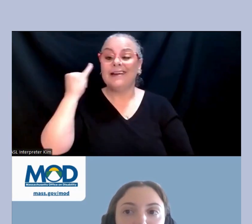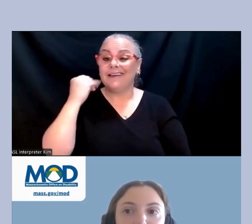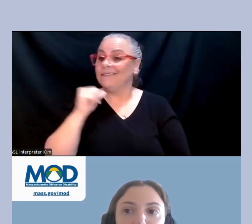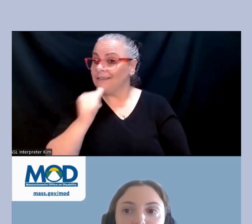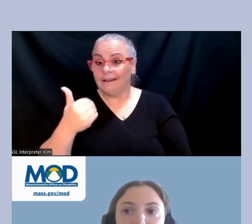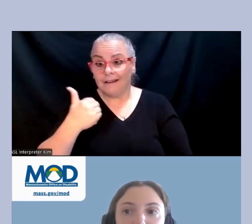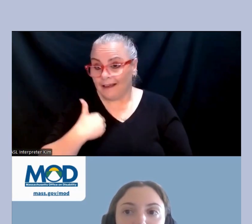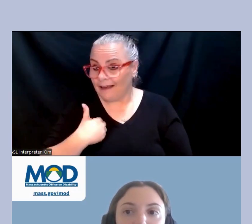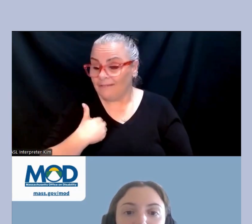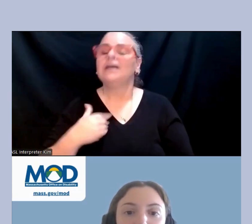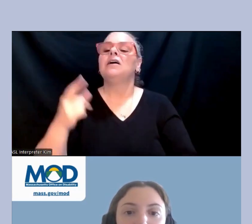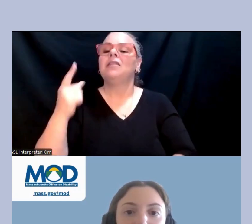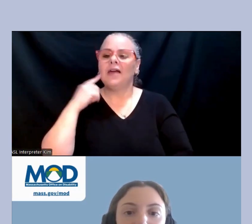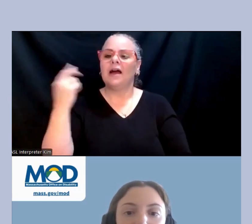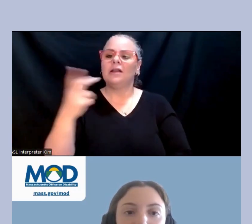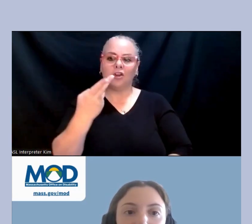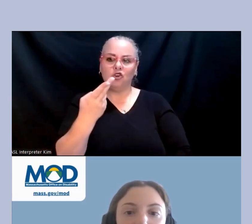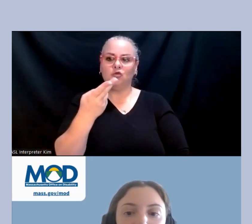Department.